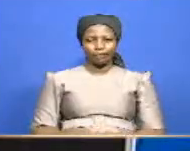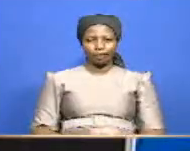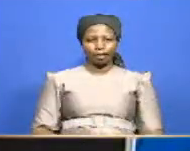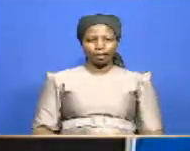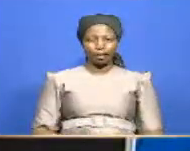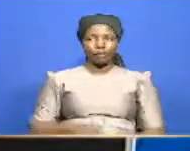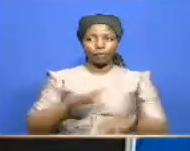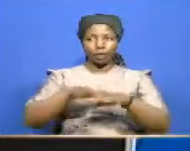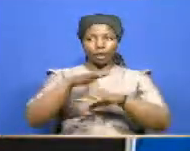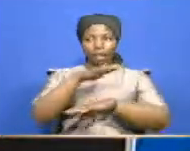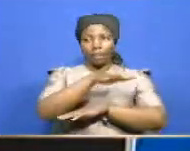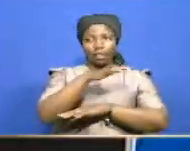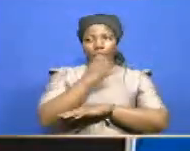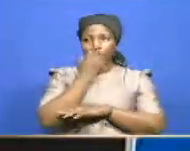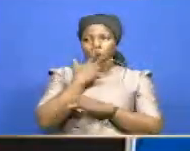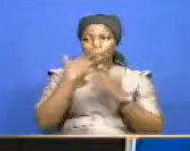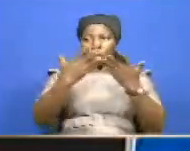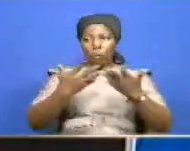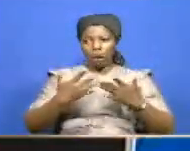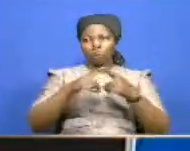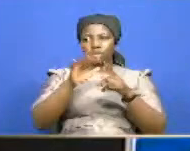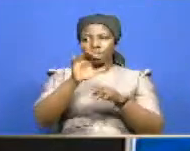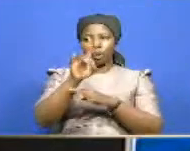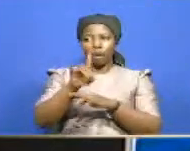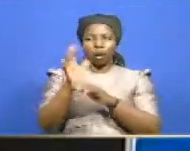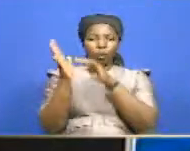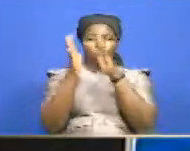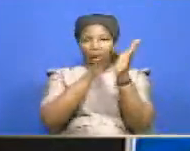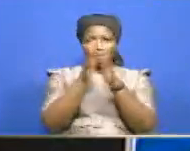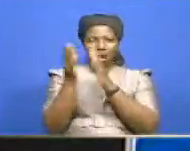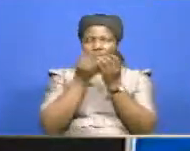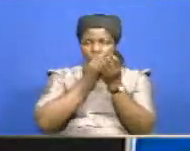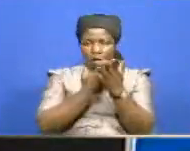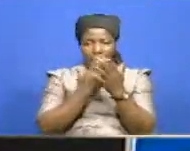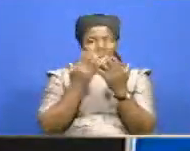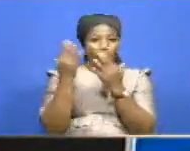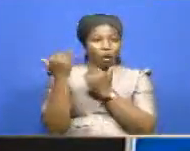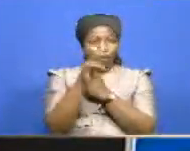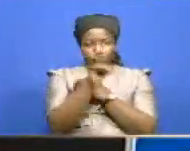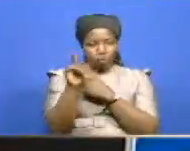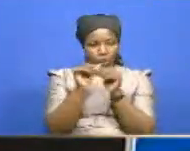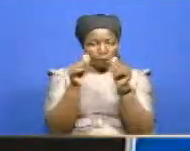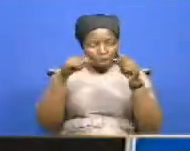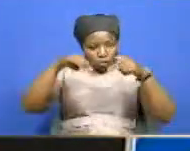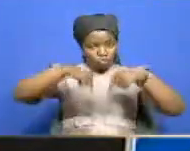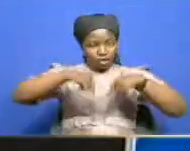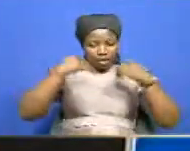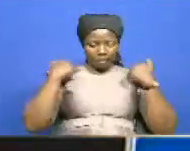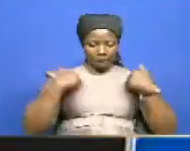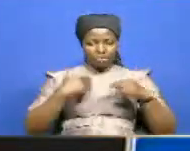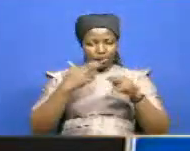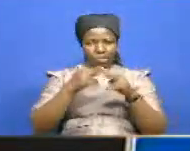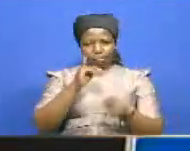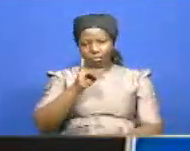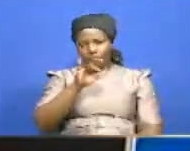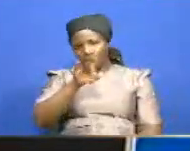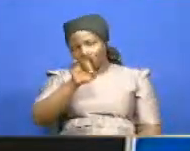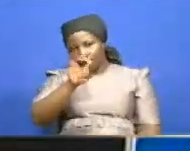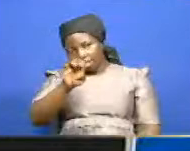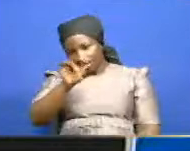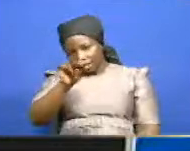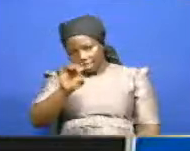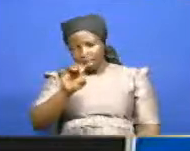Good evening and a very warm welcome to Channel 1 Weather Updates. I hope you're well today. My name is Irene Mchuma